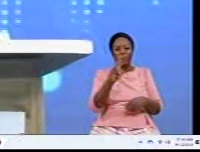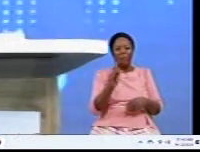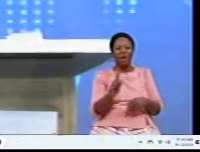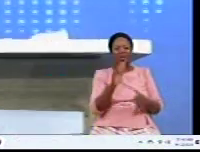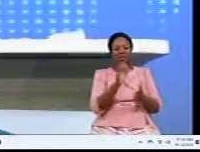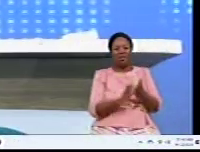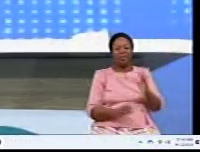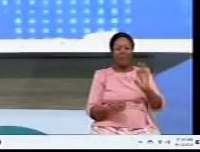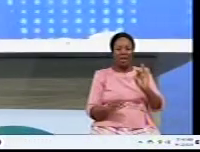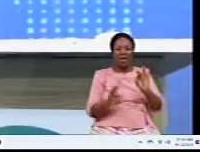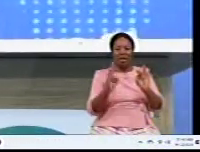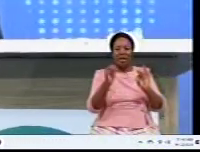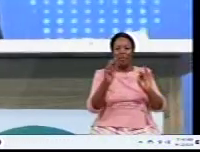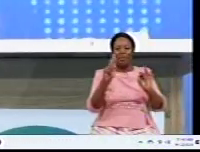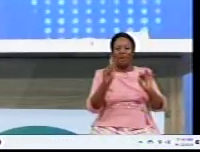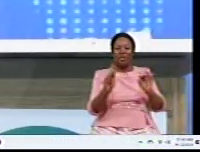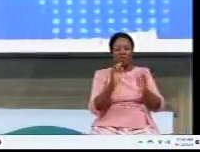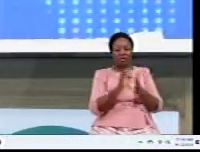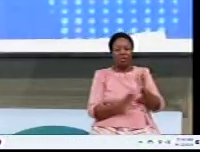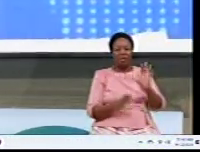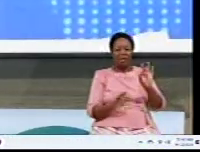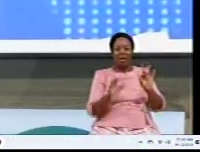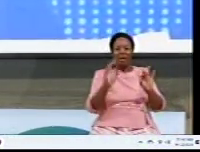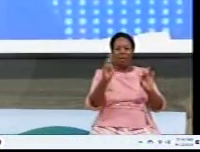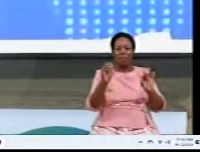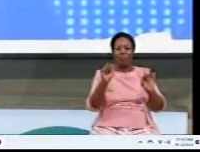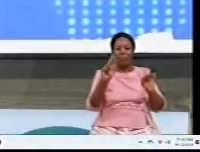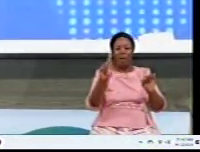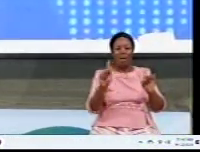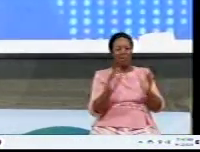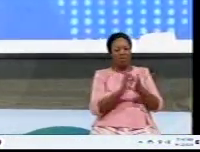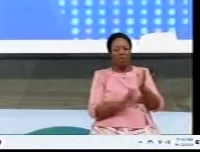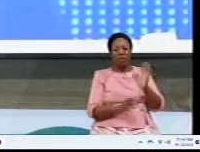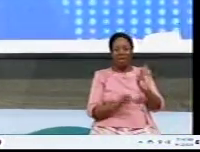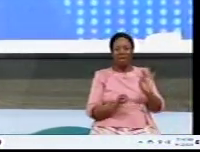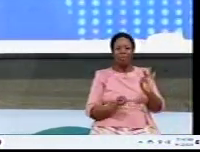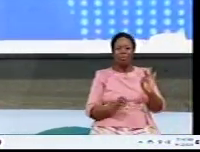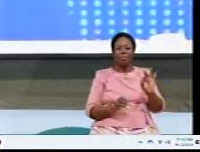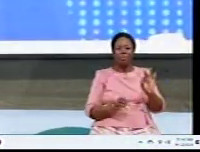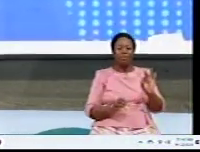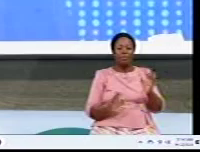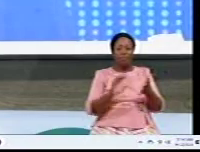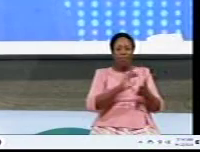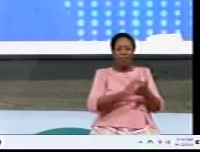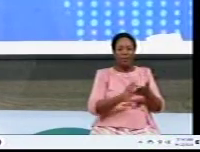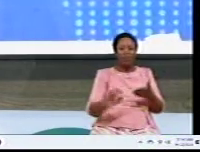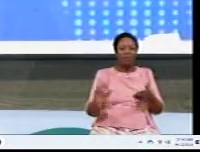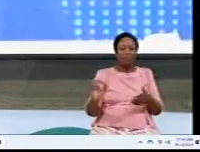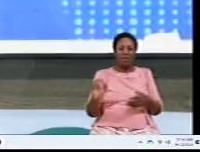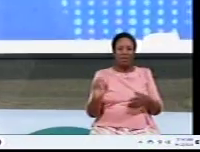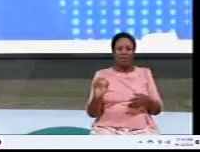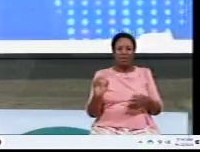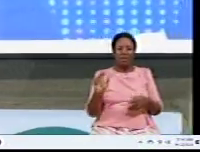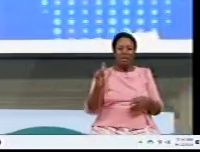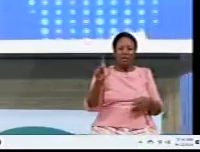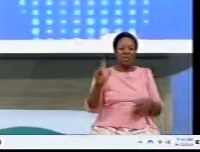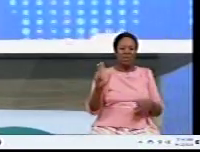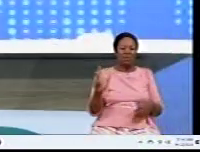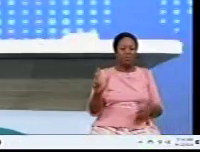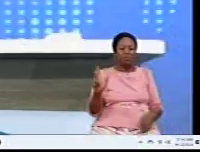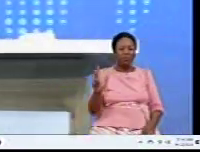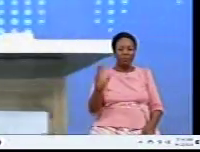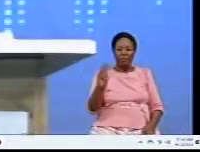9. Mark chapter 9. We're reading from verse 23. Mark